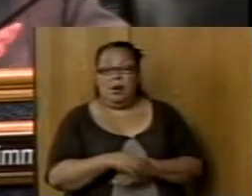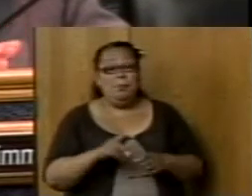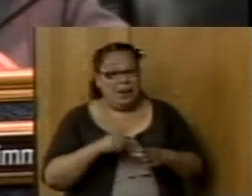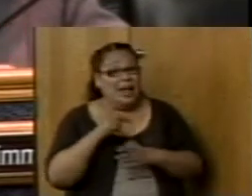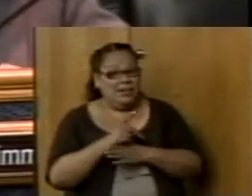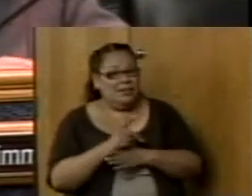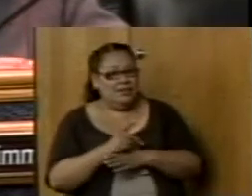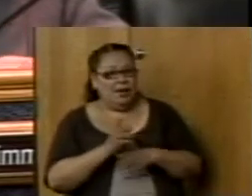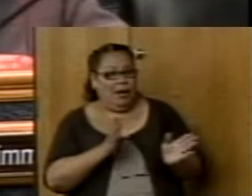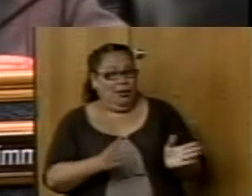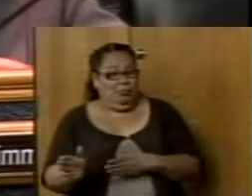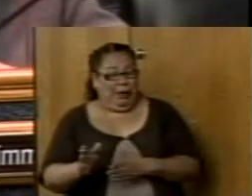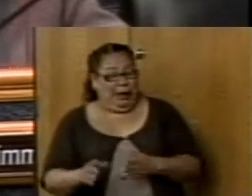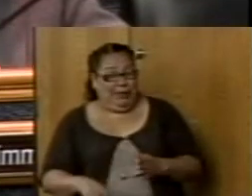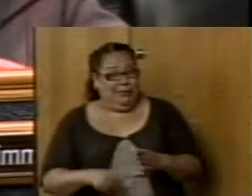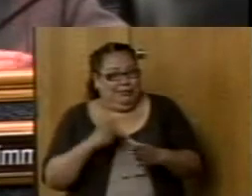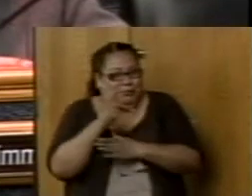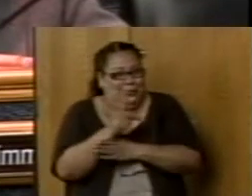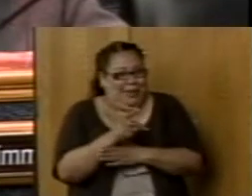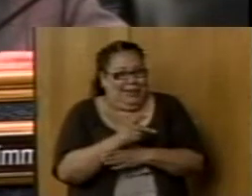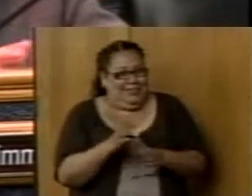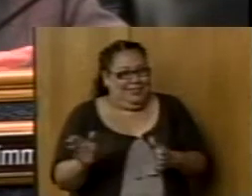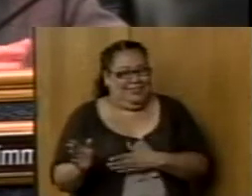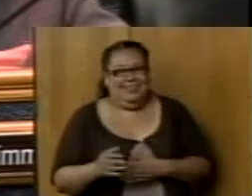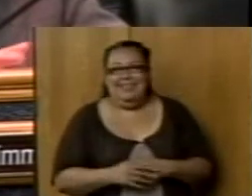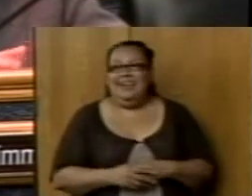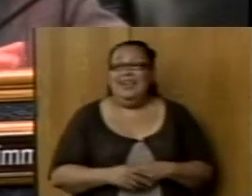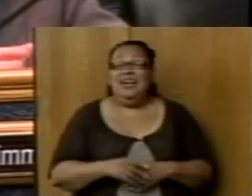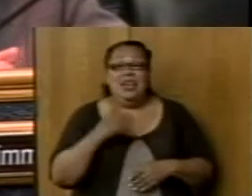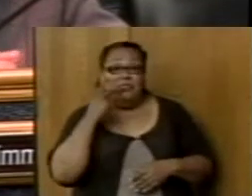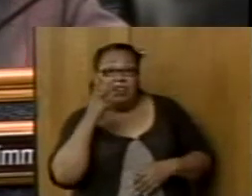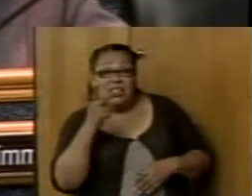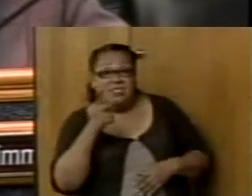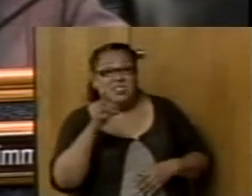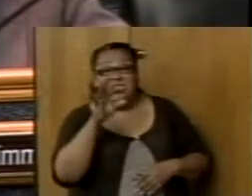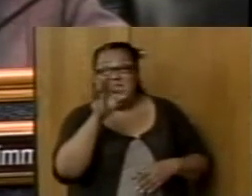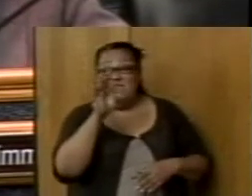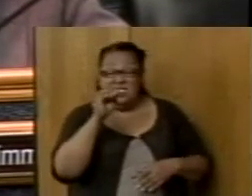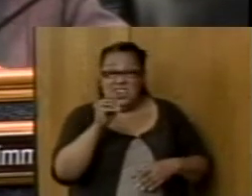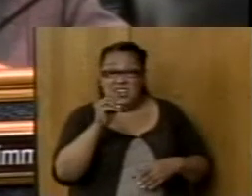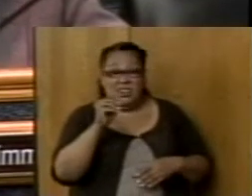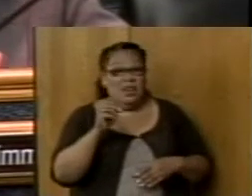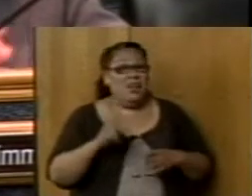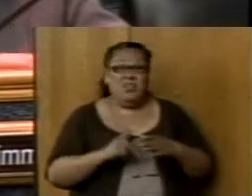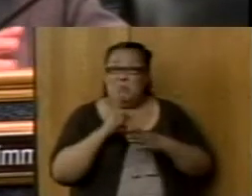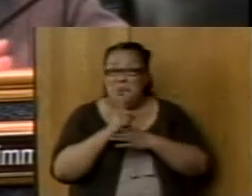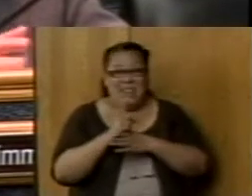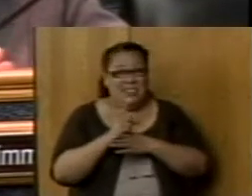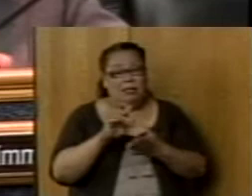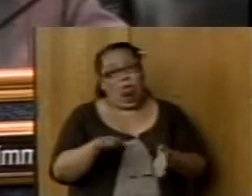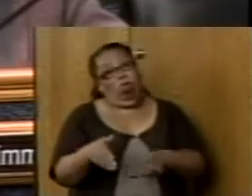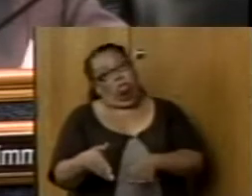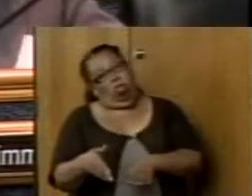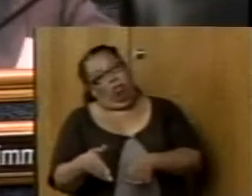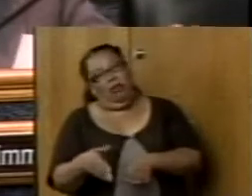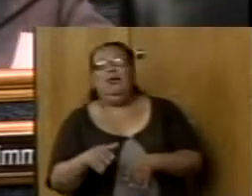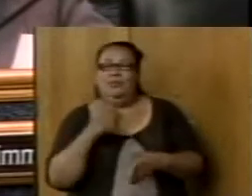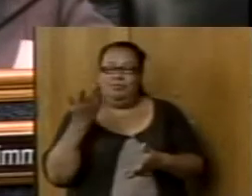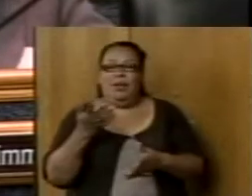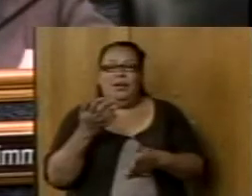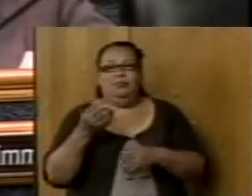cause, they have 90 days. Basically, landscaping, it's 90 days. If they see any of the plants that are not surviving, they will replace